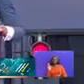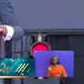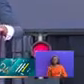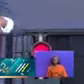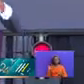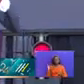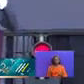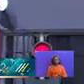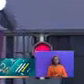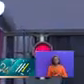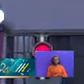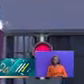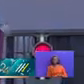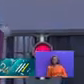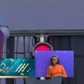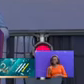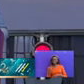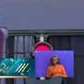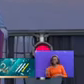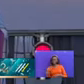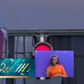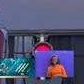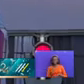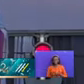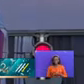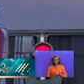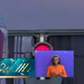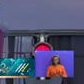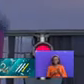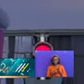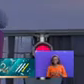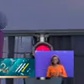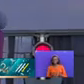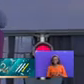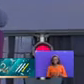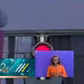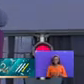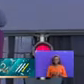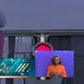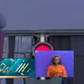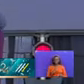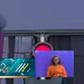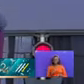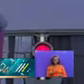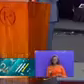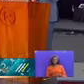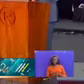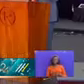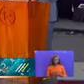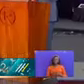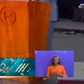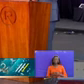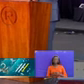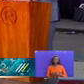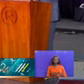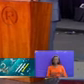spiritual there are five things that govern the real of the spirit number one that real is governed by